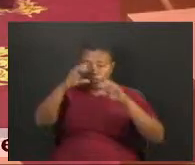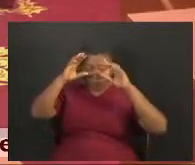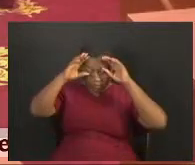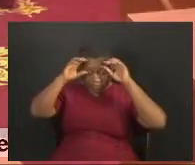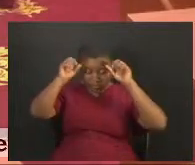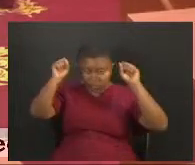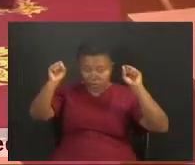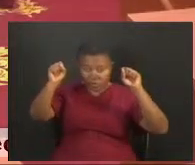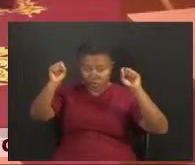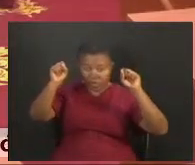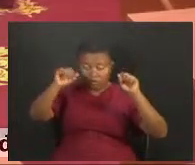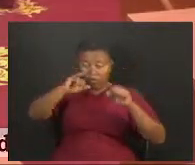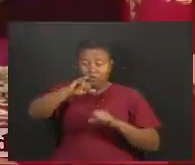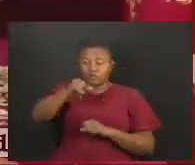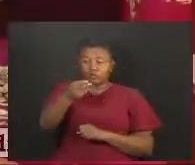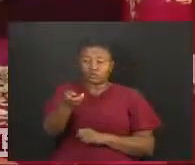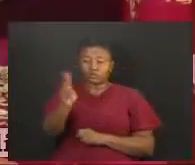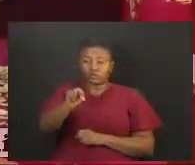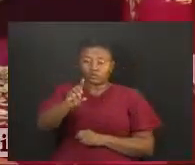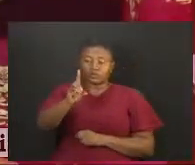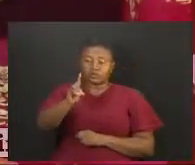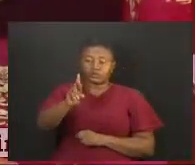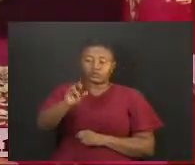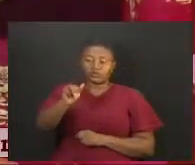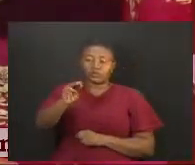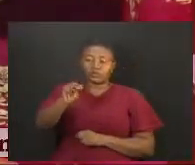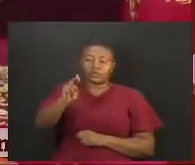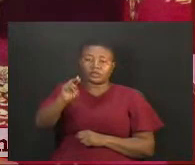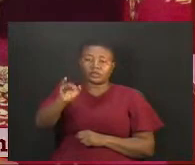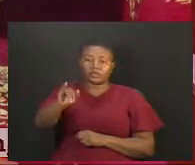President John Dramani Mahama.